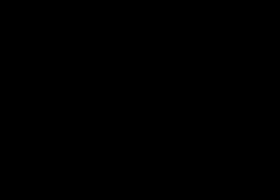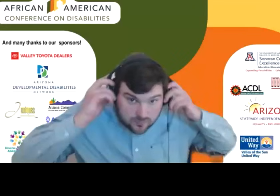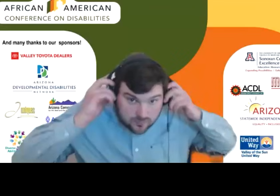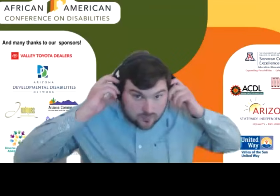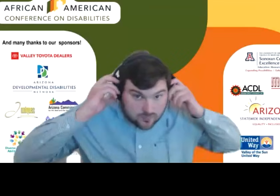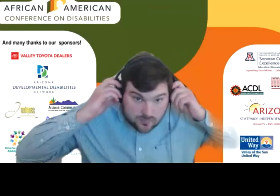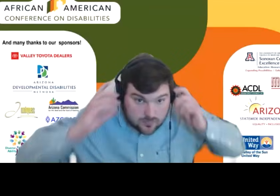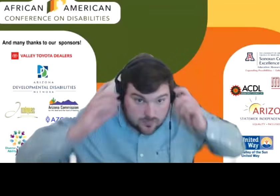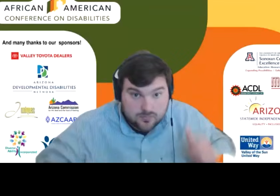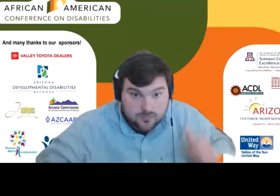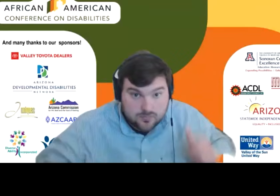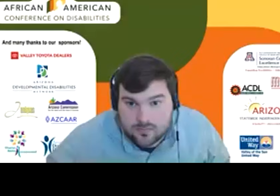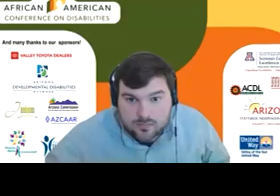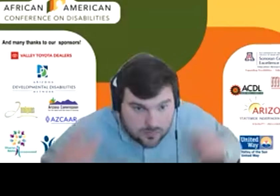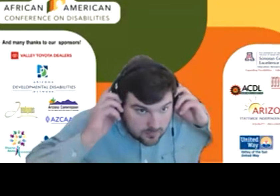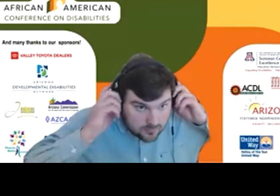want to record?